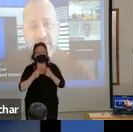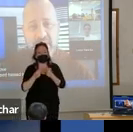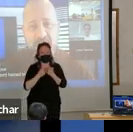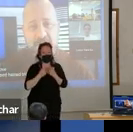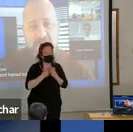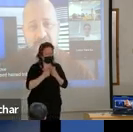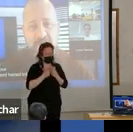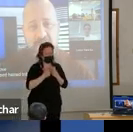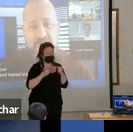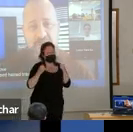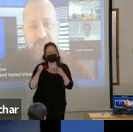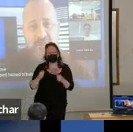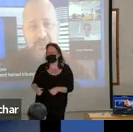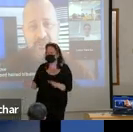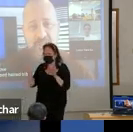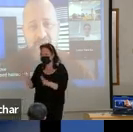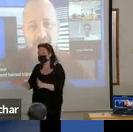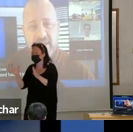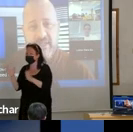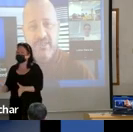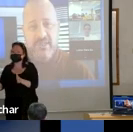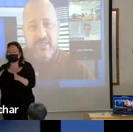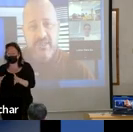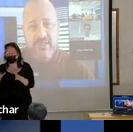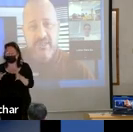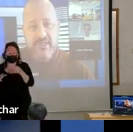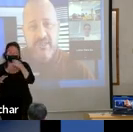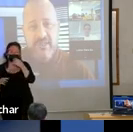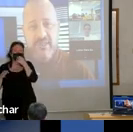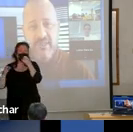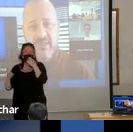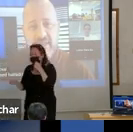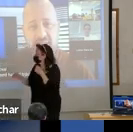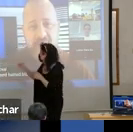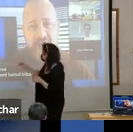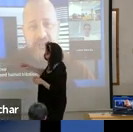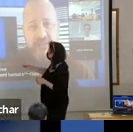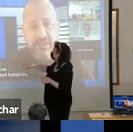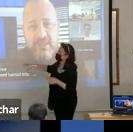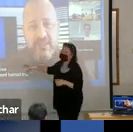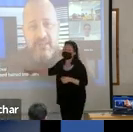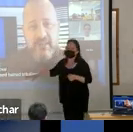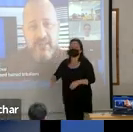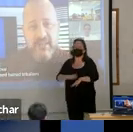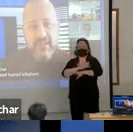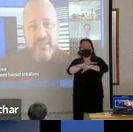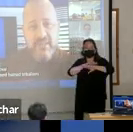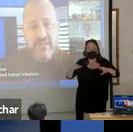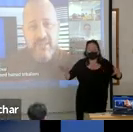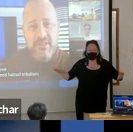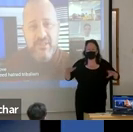that crossed his desk. But after 8 years in the White House, Obama actually said